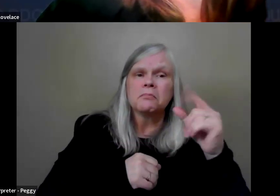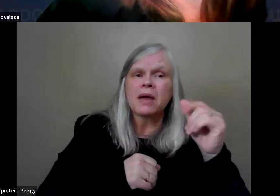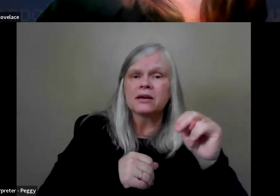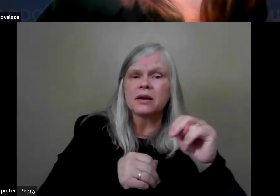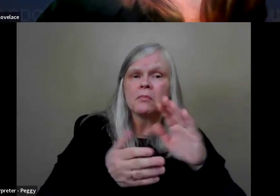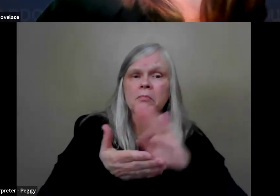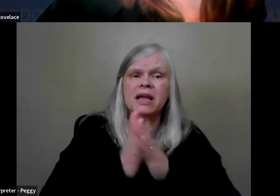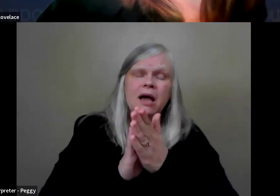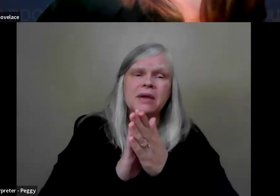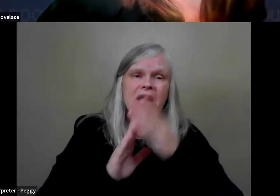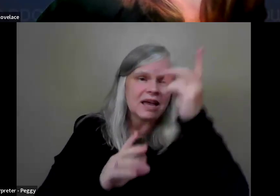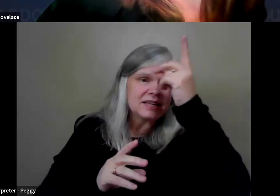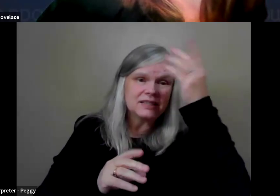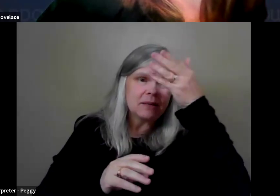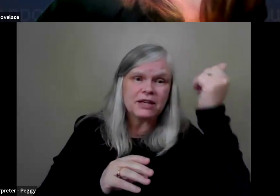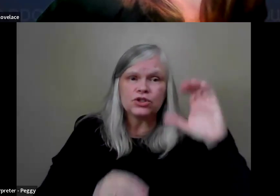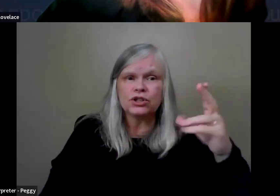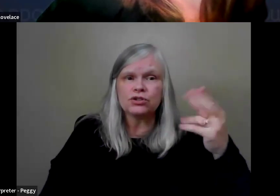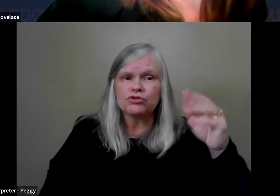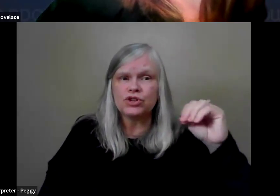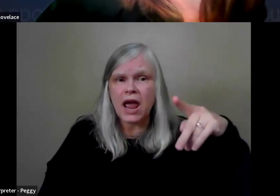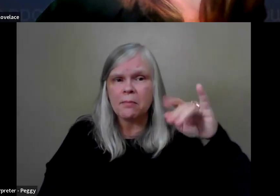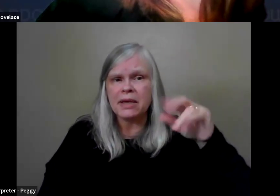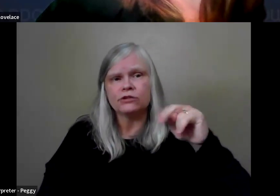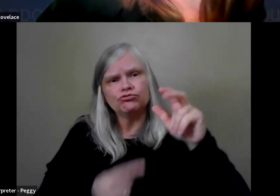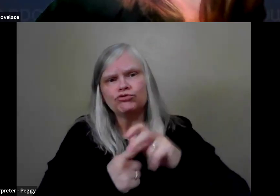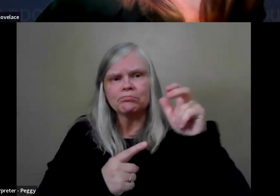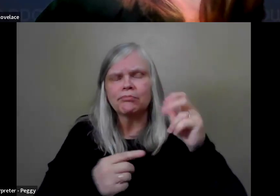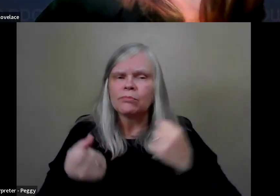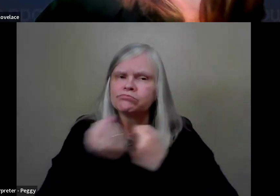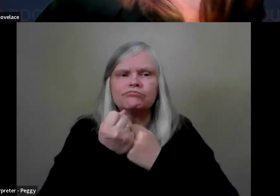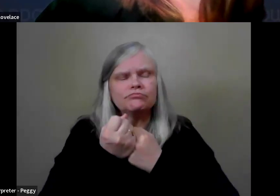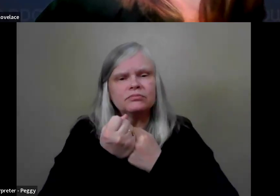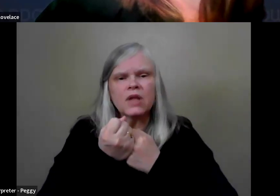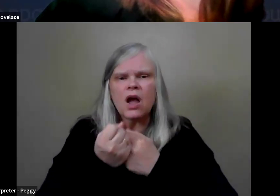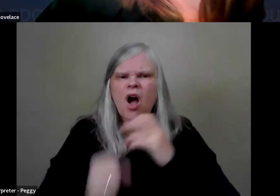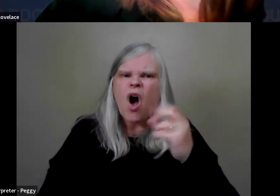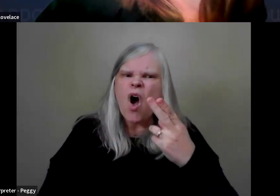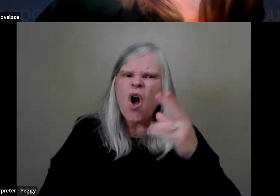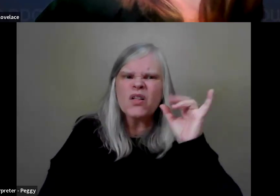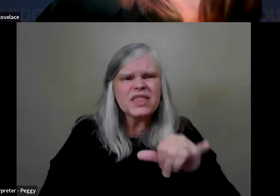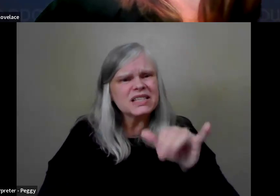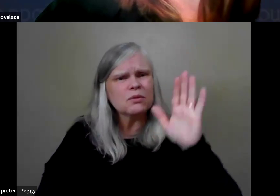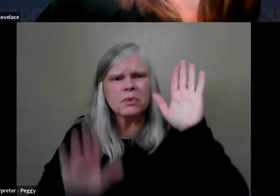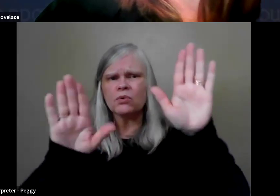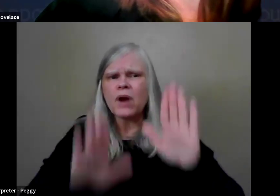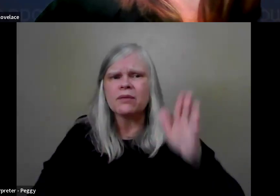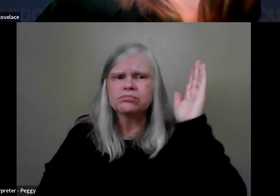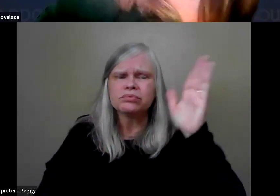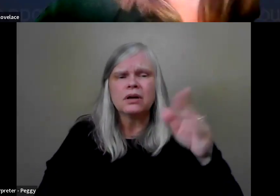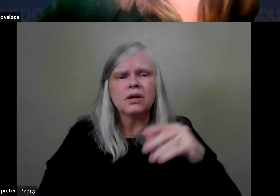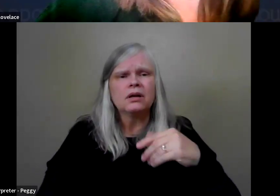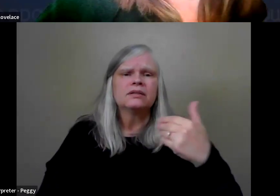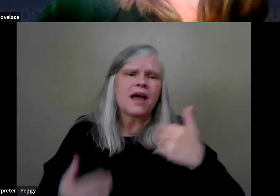dementia champion, but if folks on the call are like, oh, this would be a great presentation to have at my,